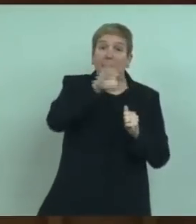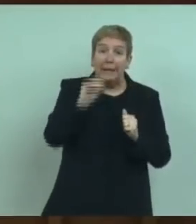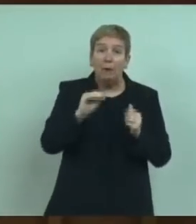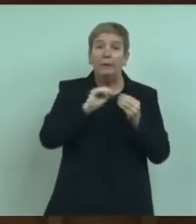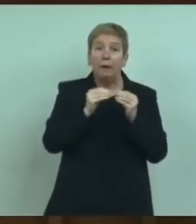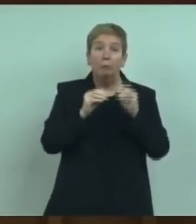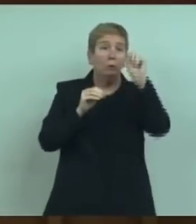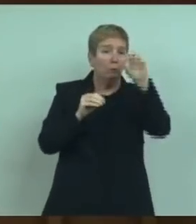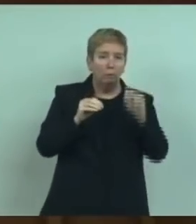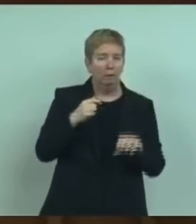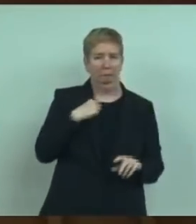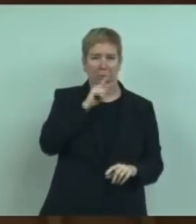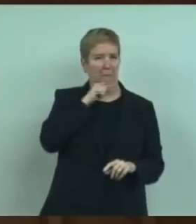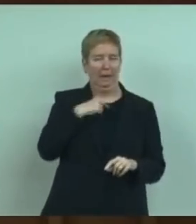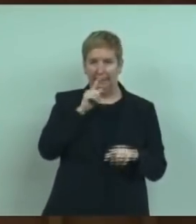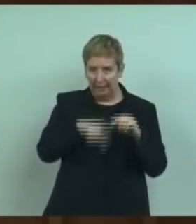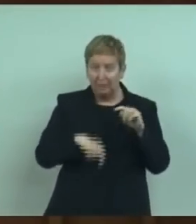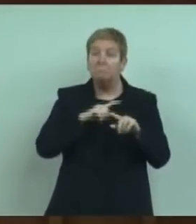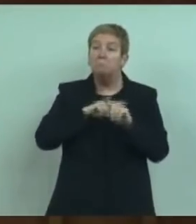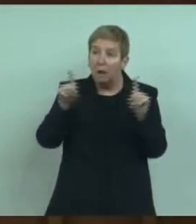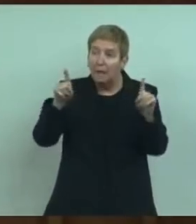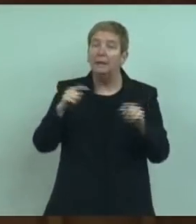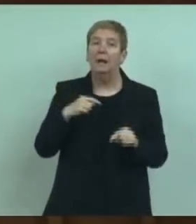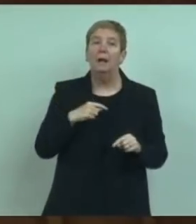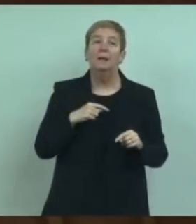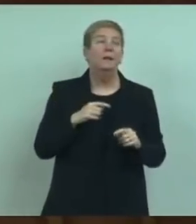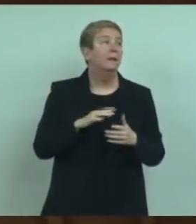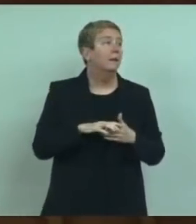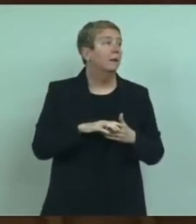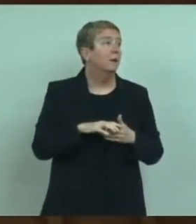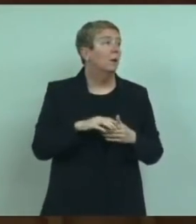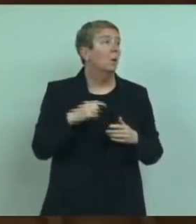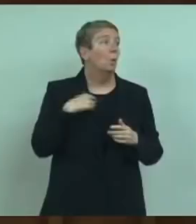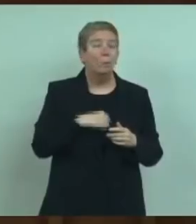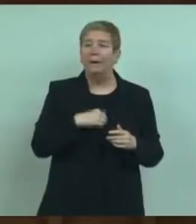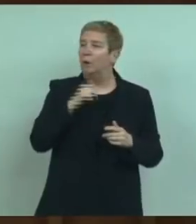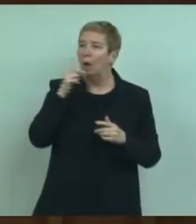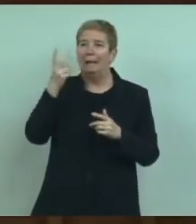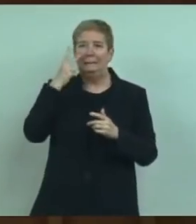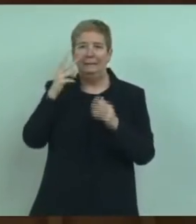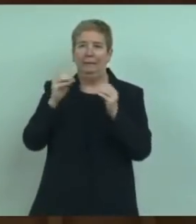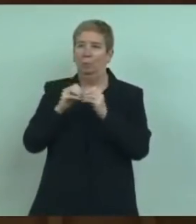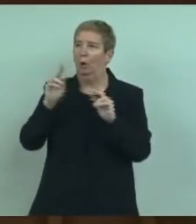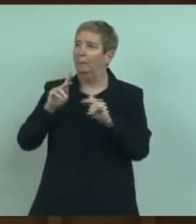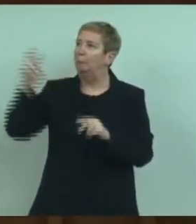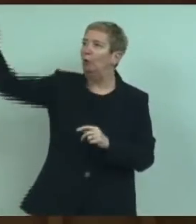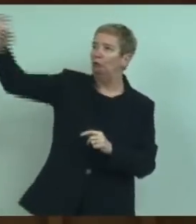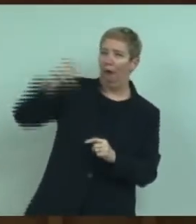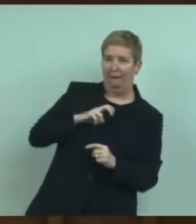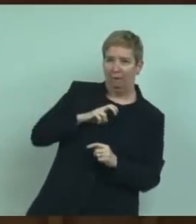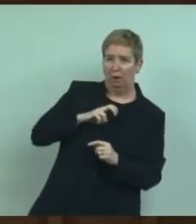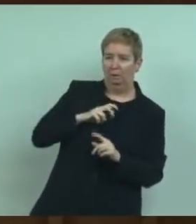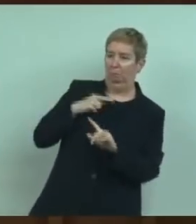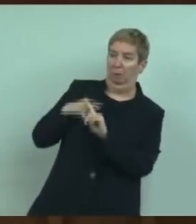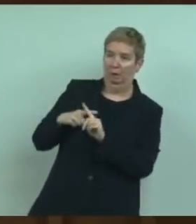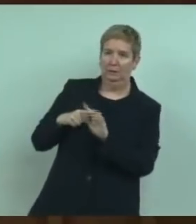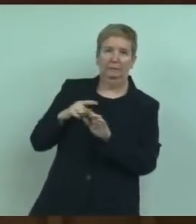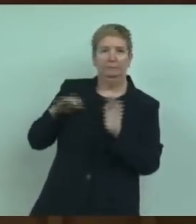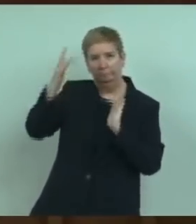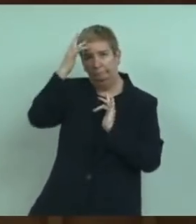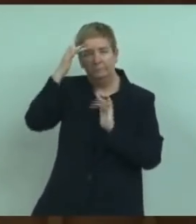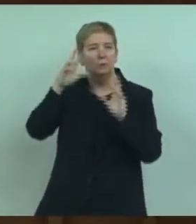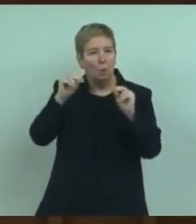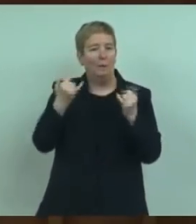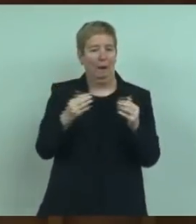think it's safe to say that we are not seeing initial positives from travel anymore the way we were initially. We are developing a way